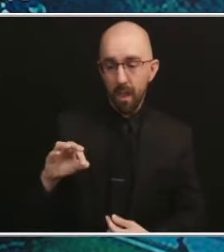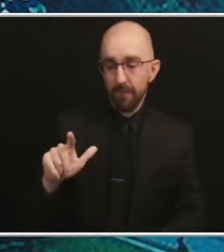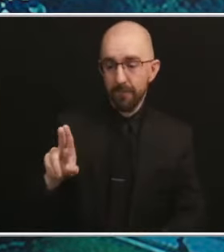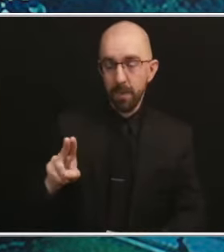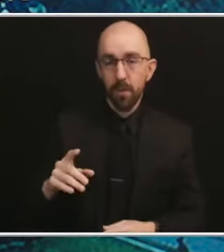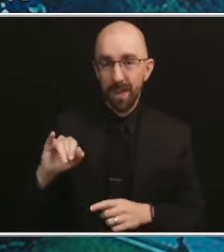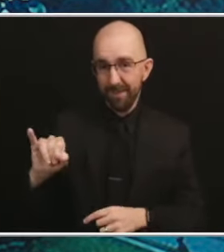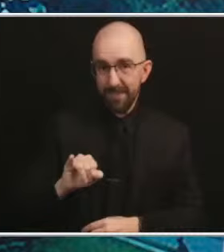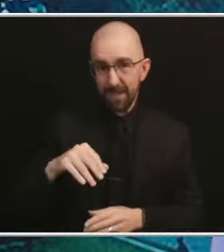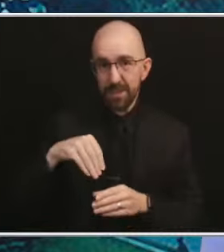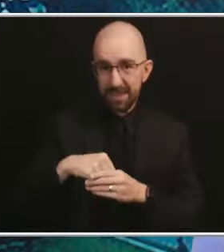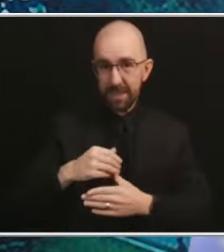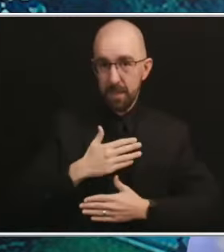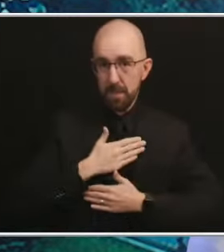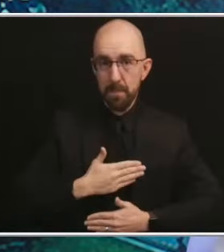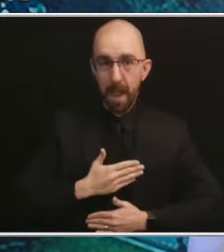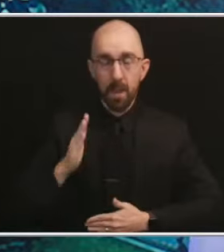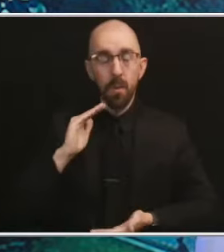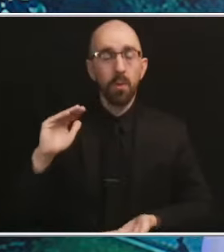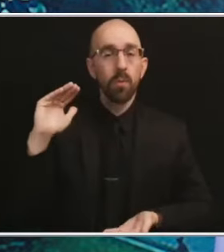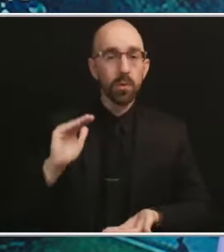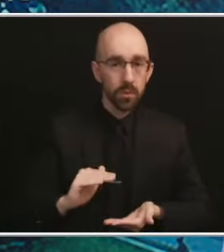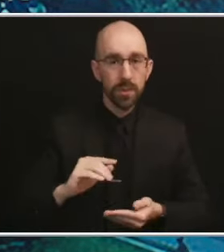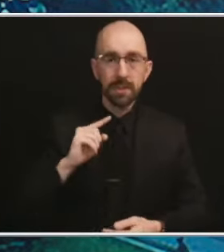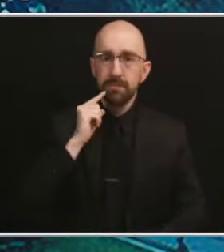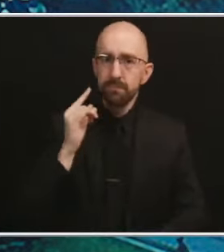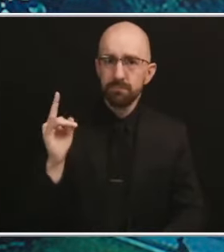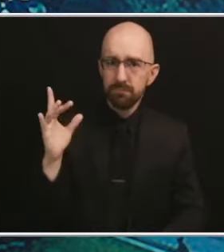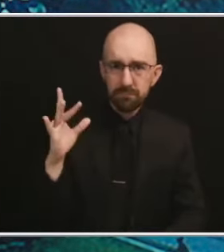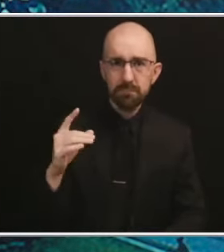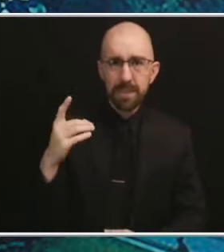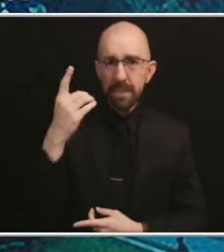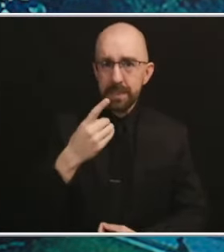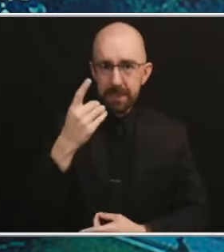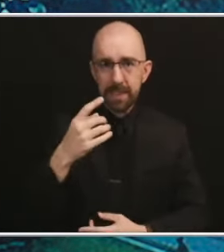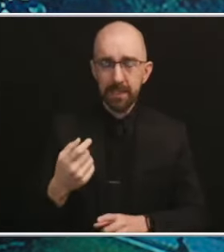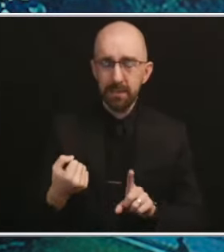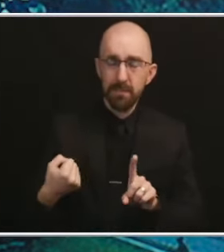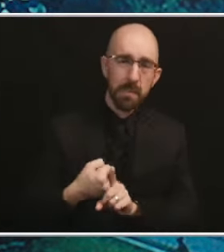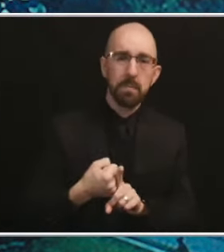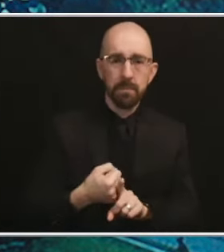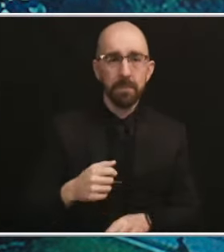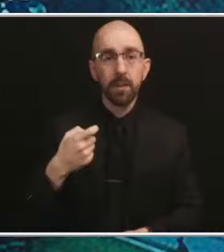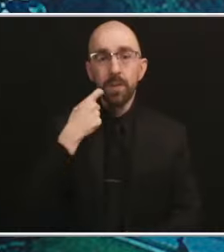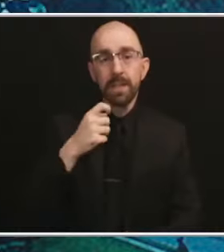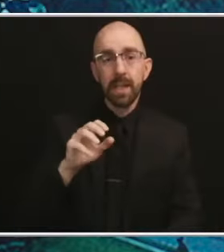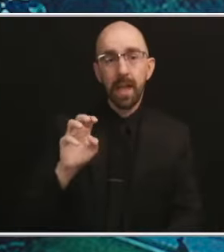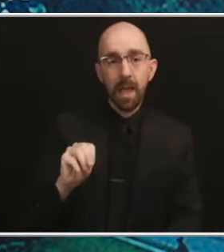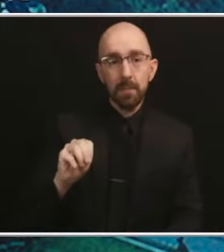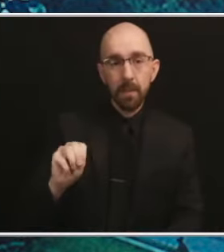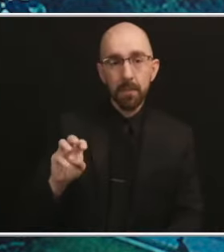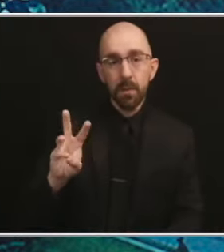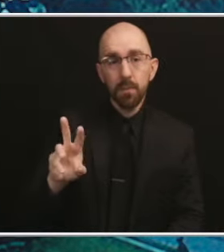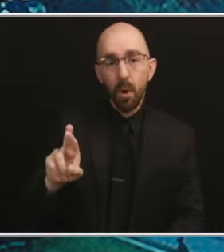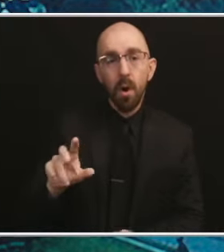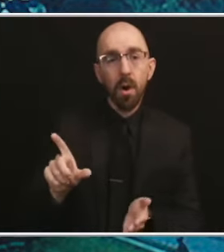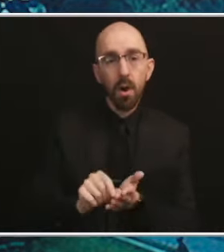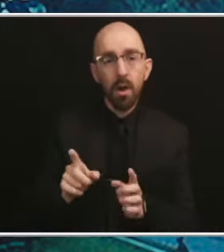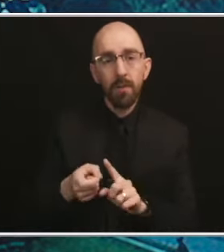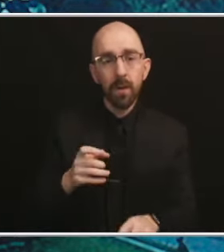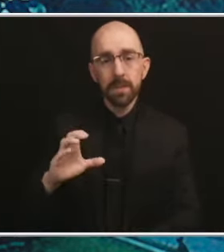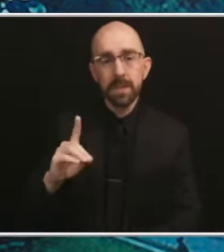significantly reduce your risk of complications. And what I will say is a recent MMWR publication out of the CDC did show that in